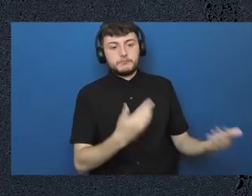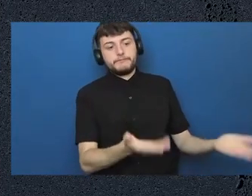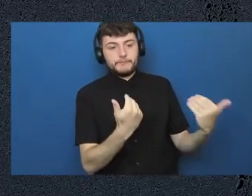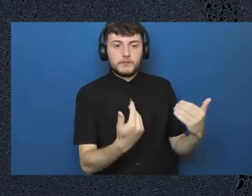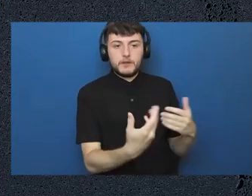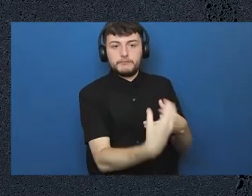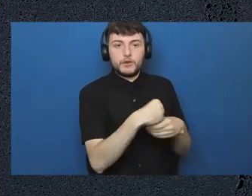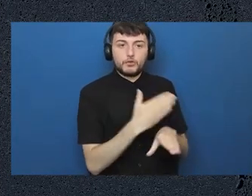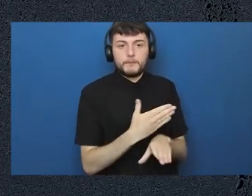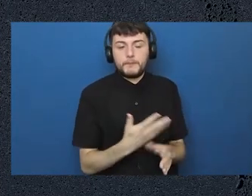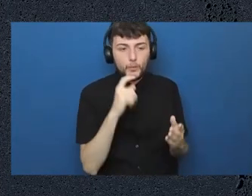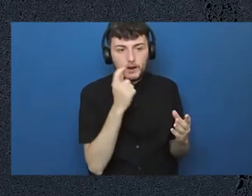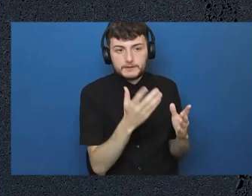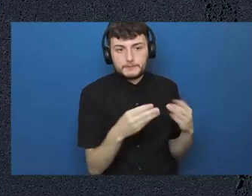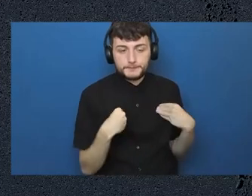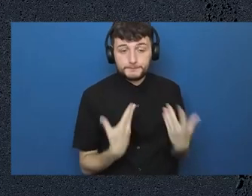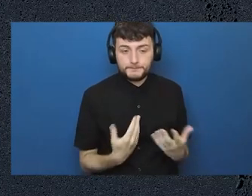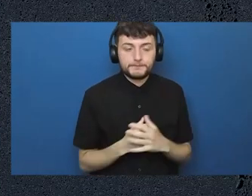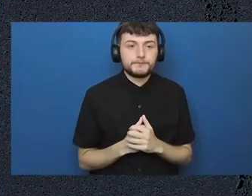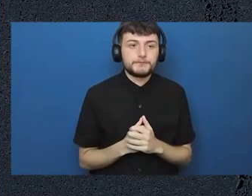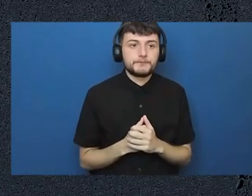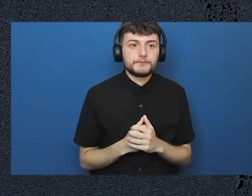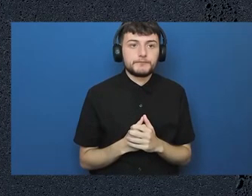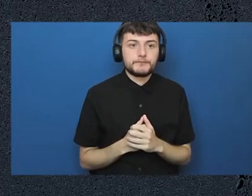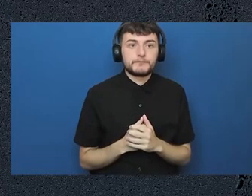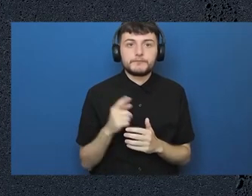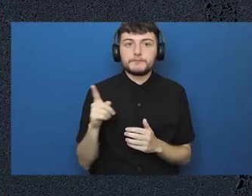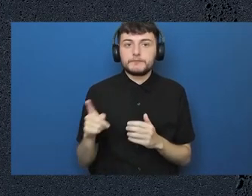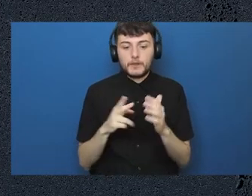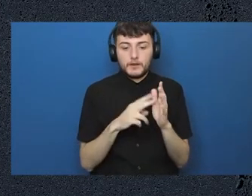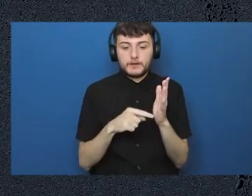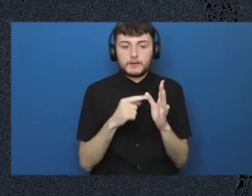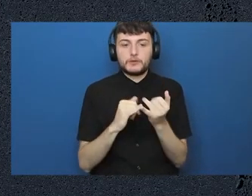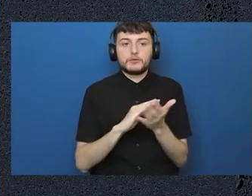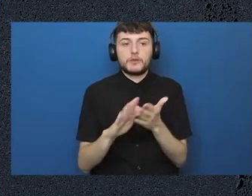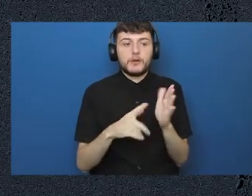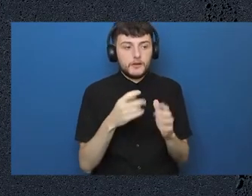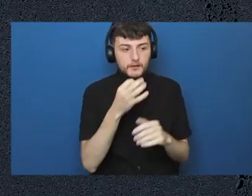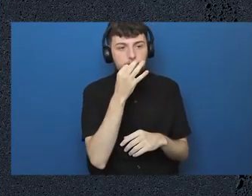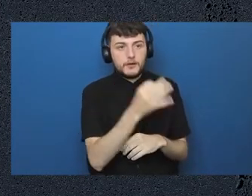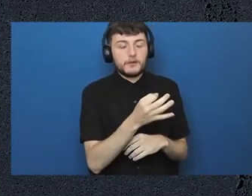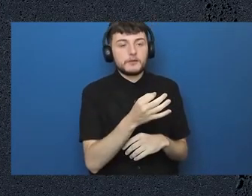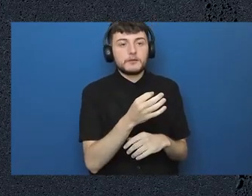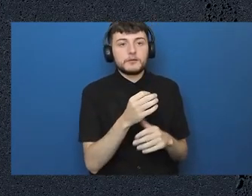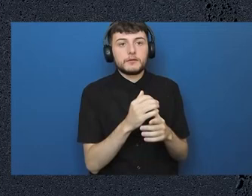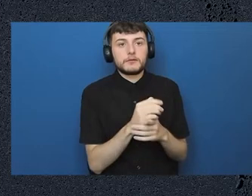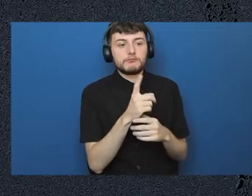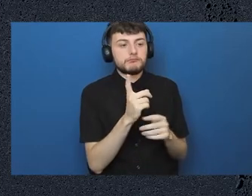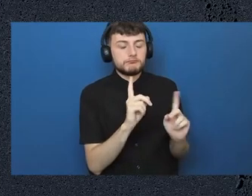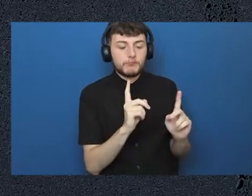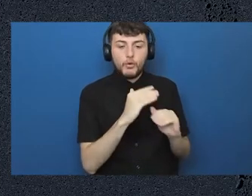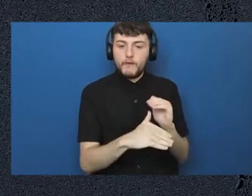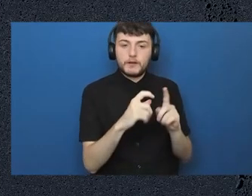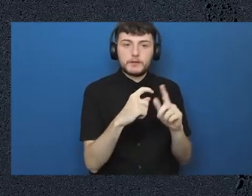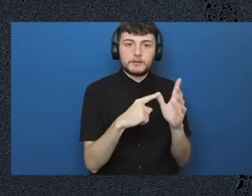Isabelle, what are you finding in your work and analysis of the data? I love good data. And, of course, science is all about collecting good data so we can